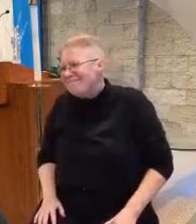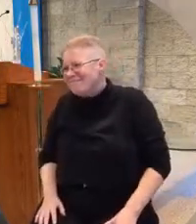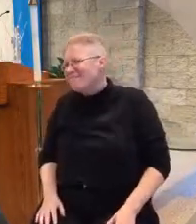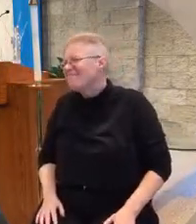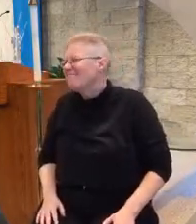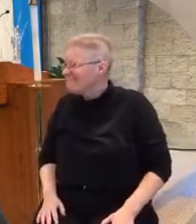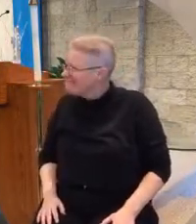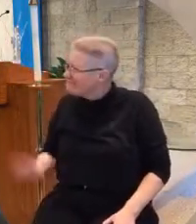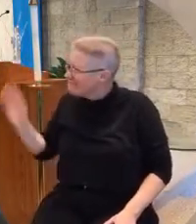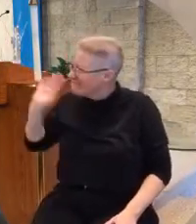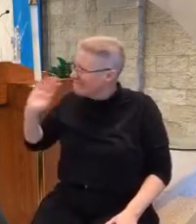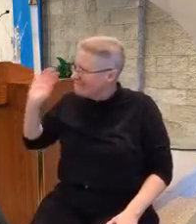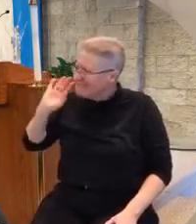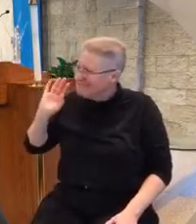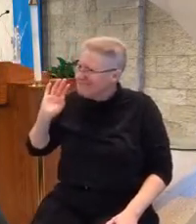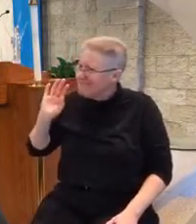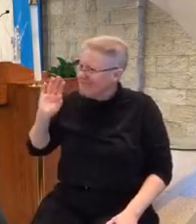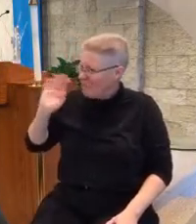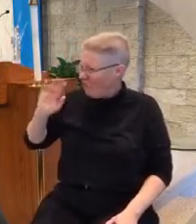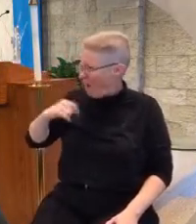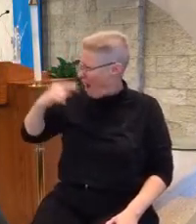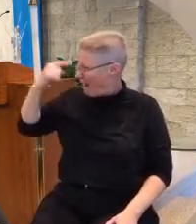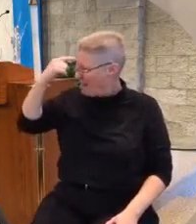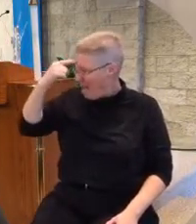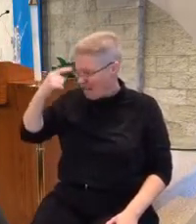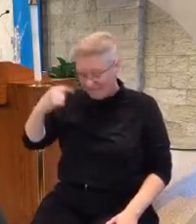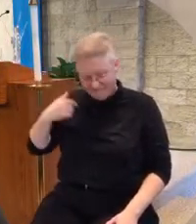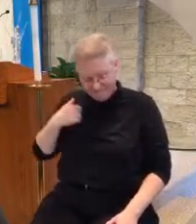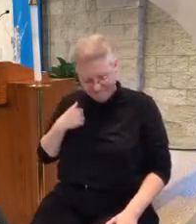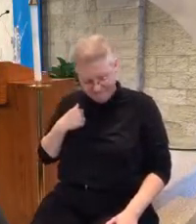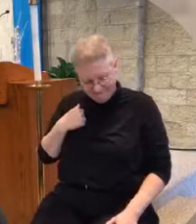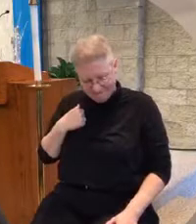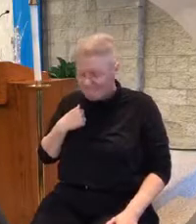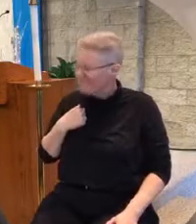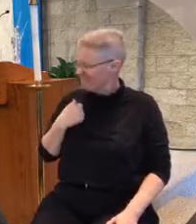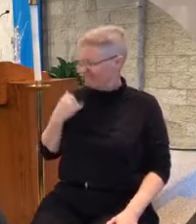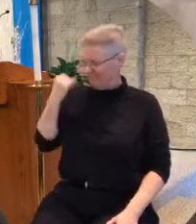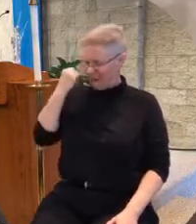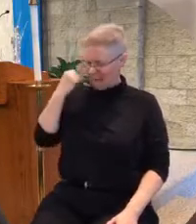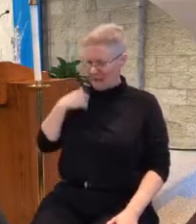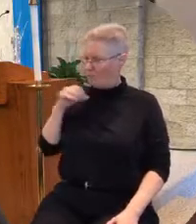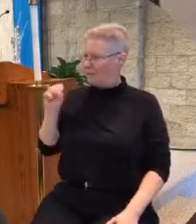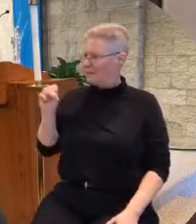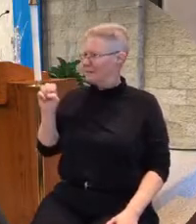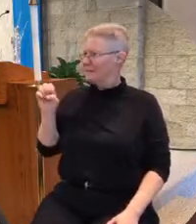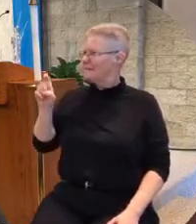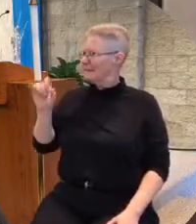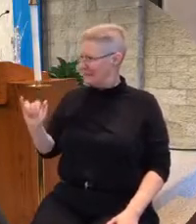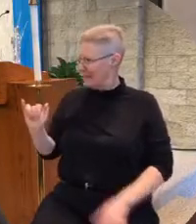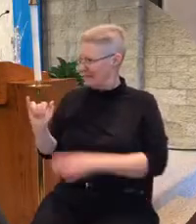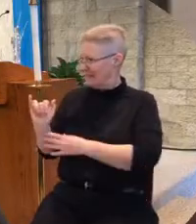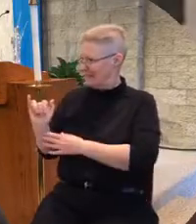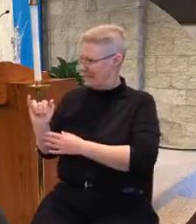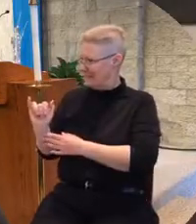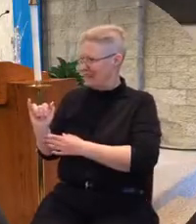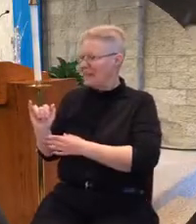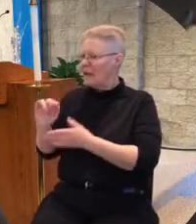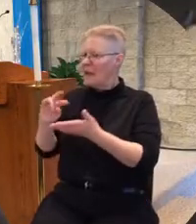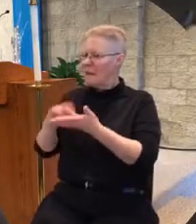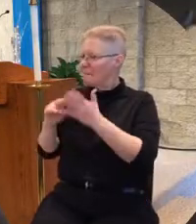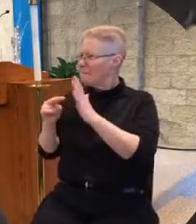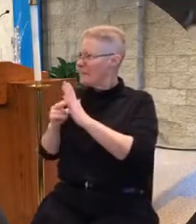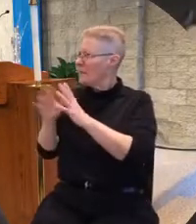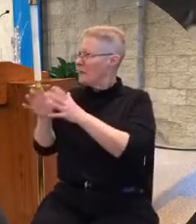I used to think that being sexy had to do with how much weight I gained or